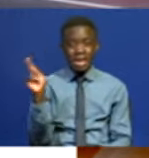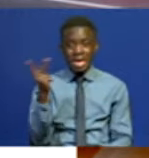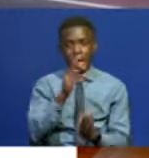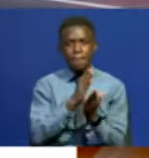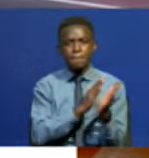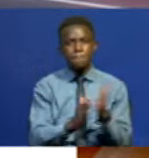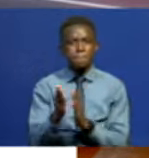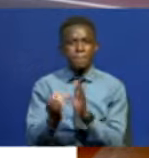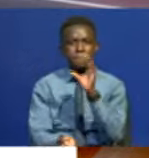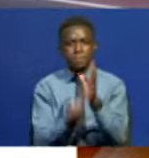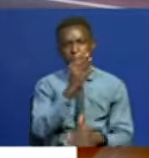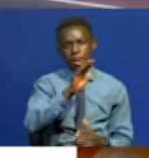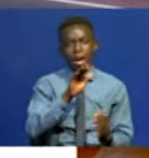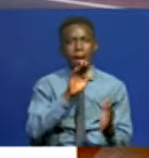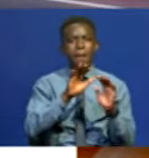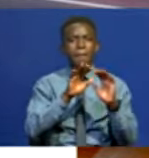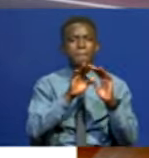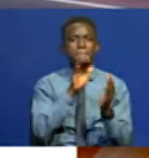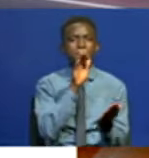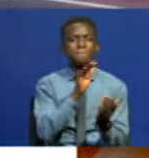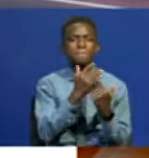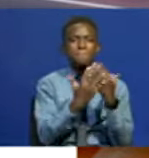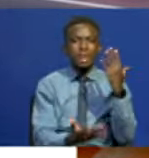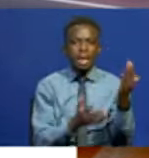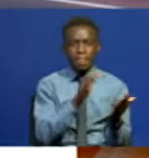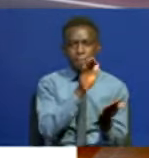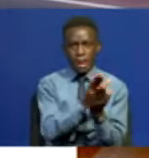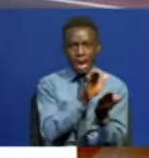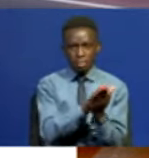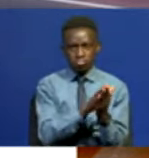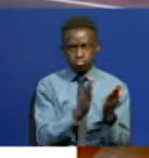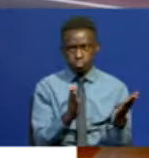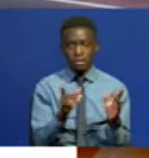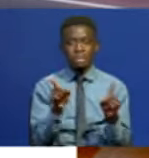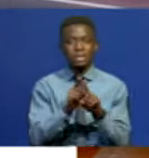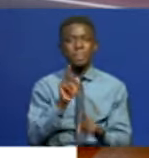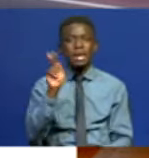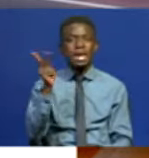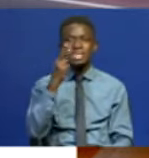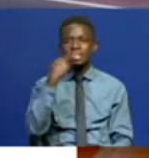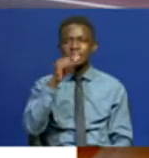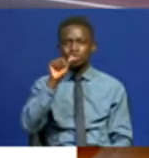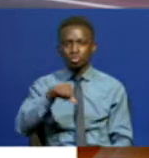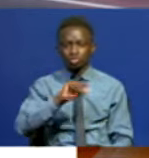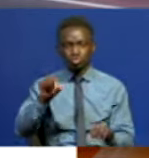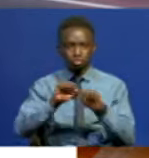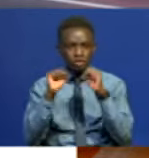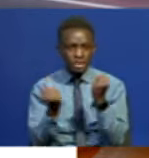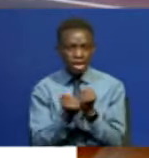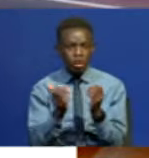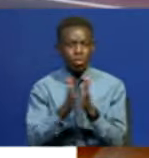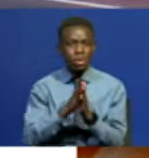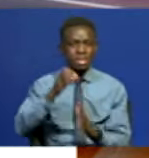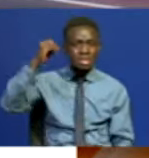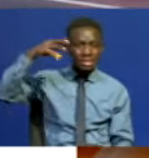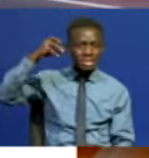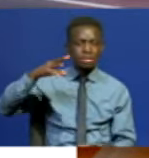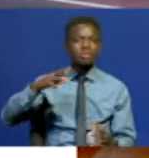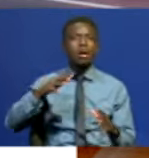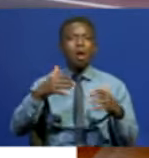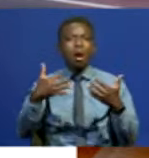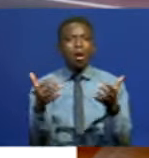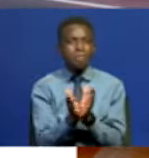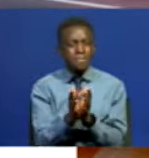initiative by the Kenya Tissue and Transplant Authority, the Kenya Red Cross Society, and an electronic appliances company